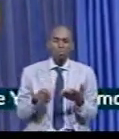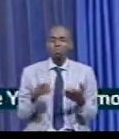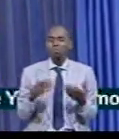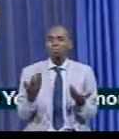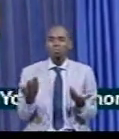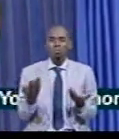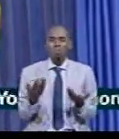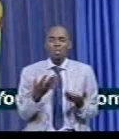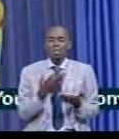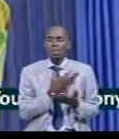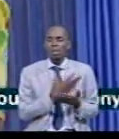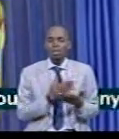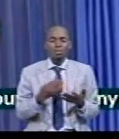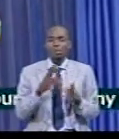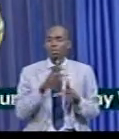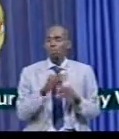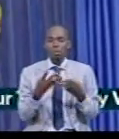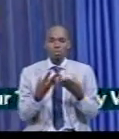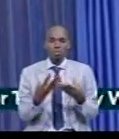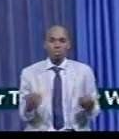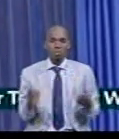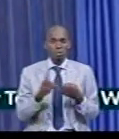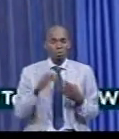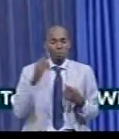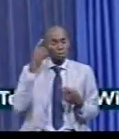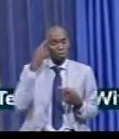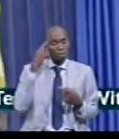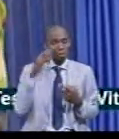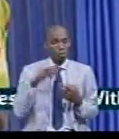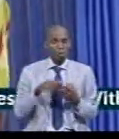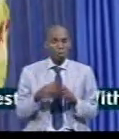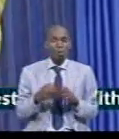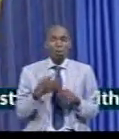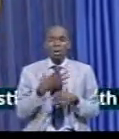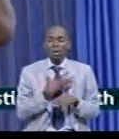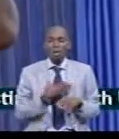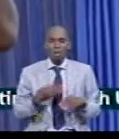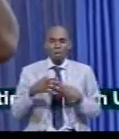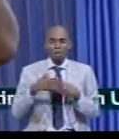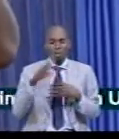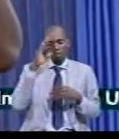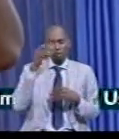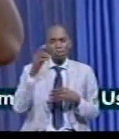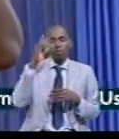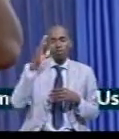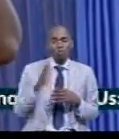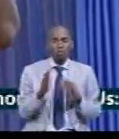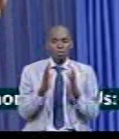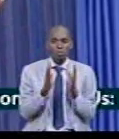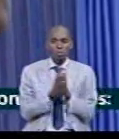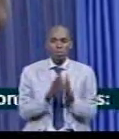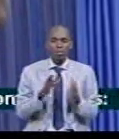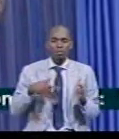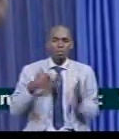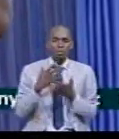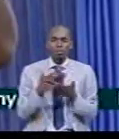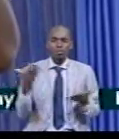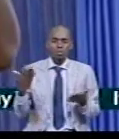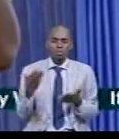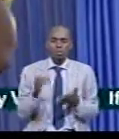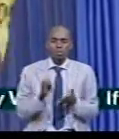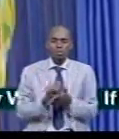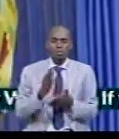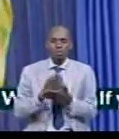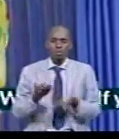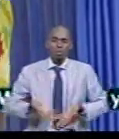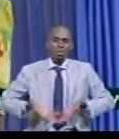can't write the exams. But right now, as the pastor prayed, I felt something left, like something have been lifted from me.